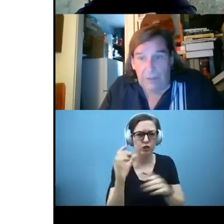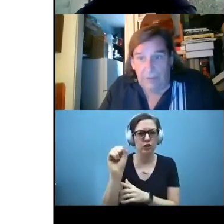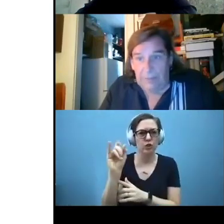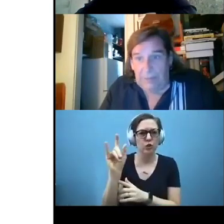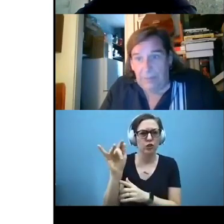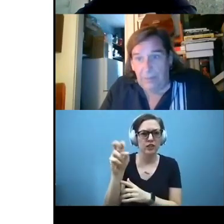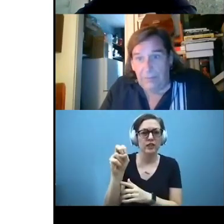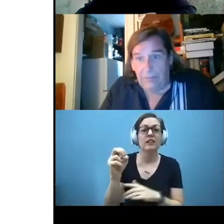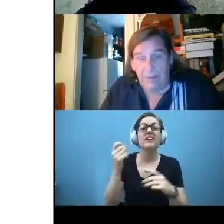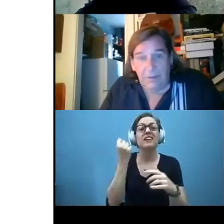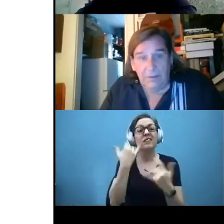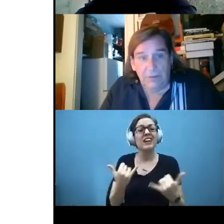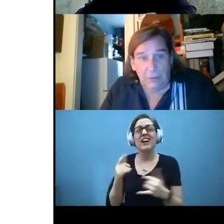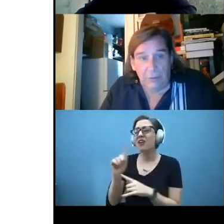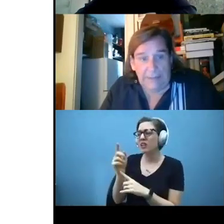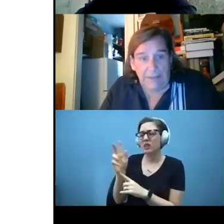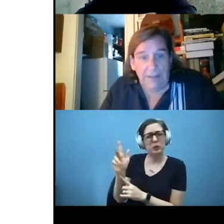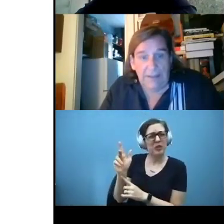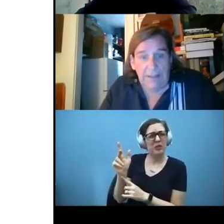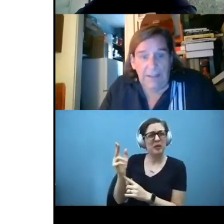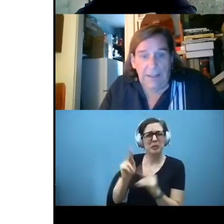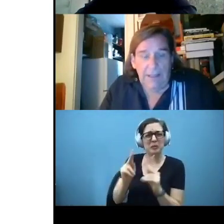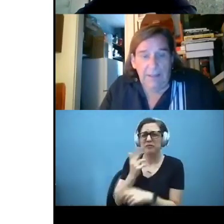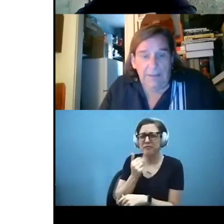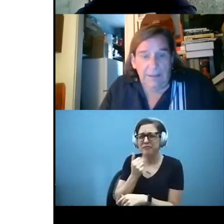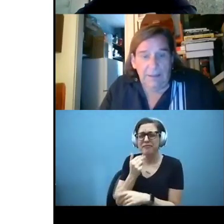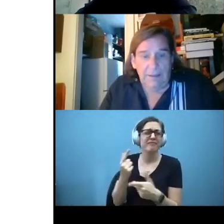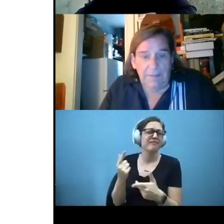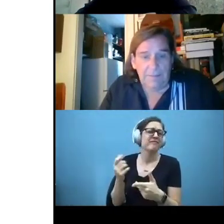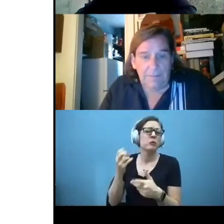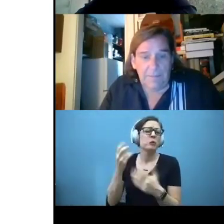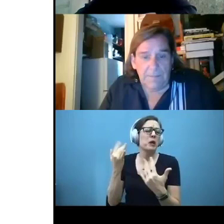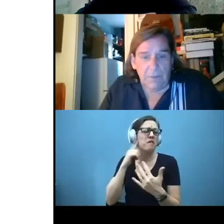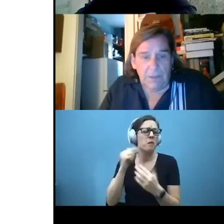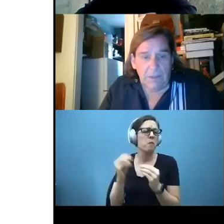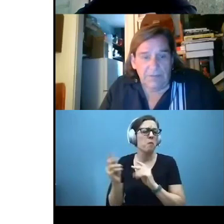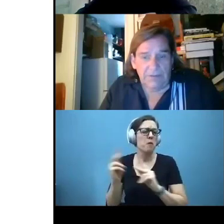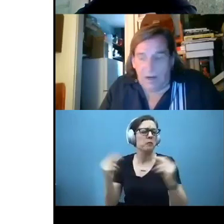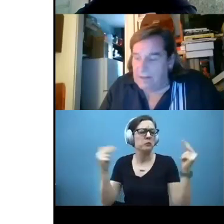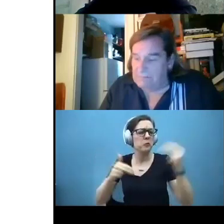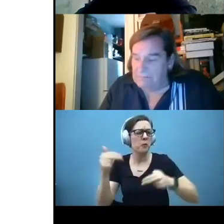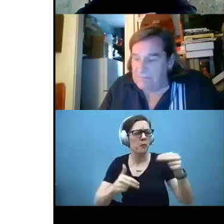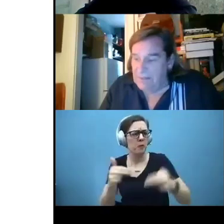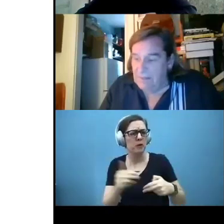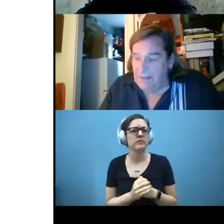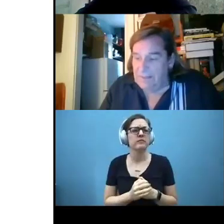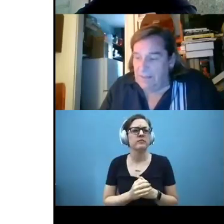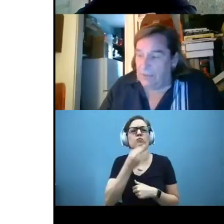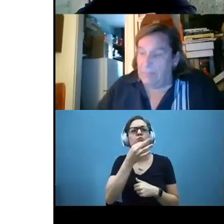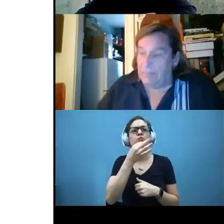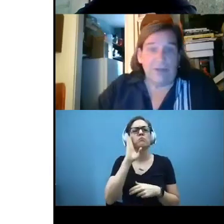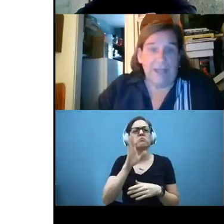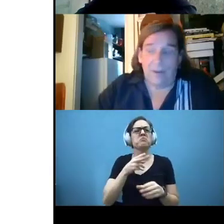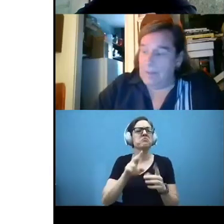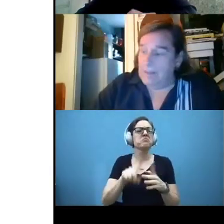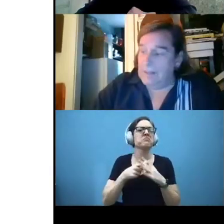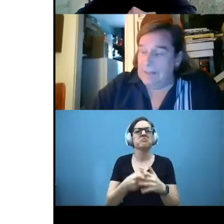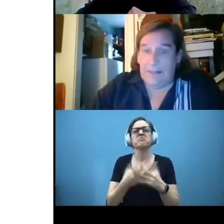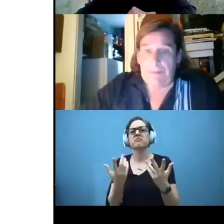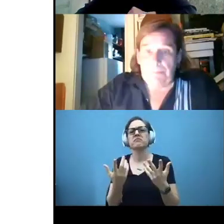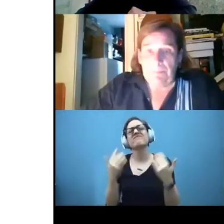about 23 people who have tuned in, and we're going to be starting, I think, pretty much